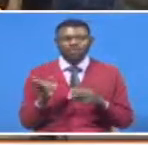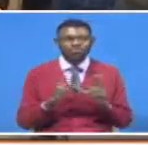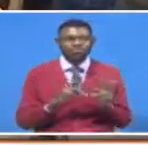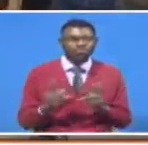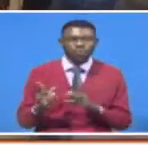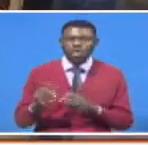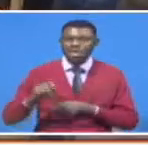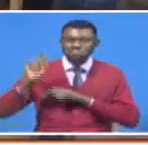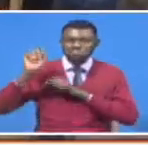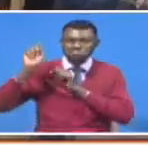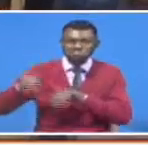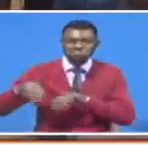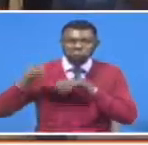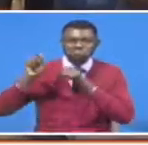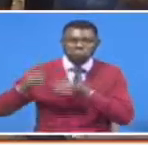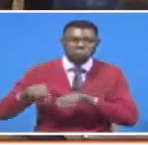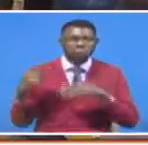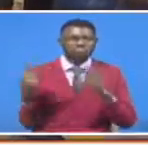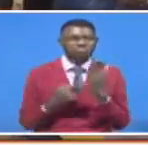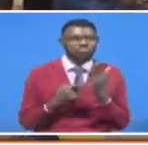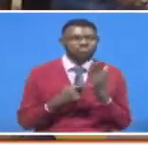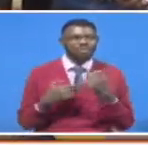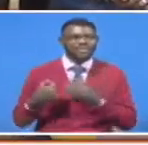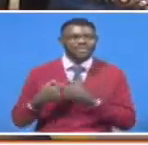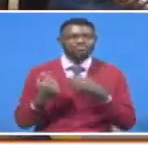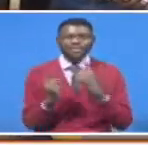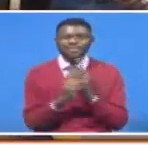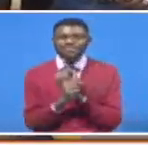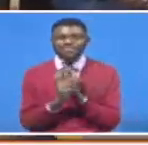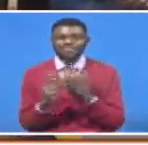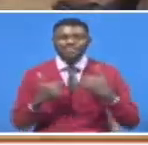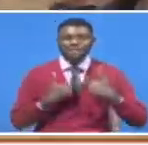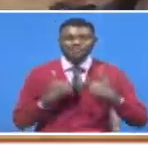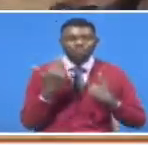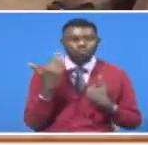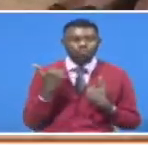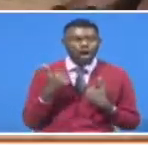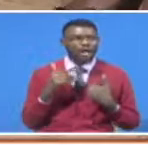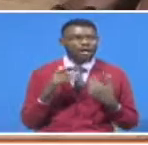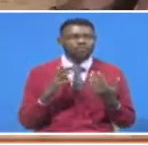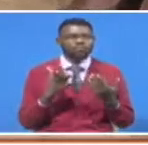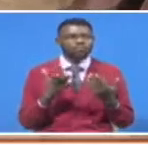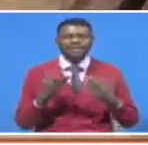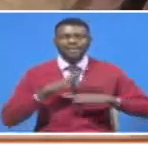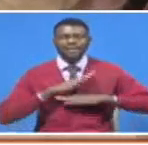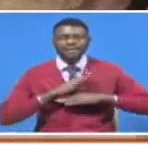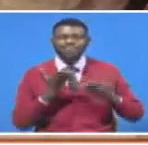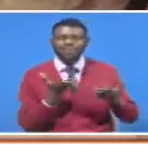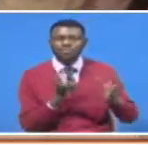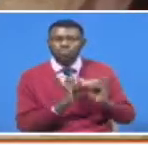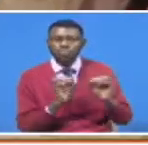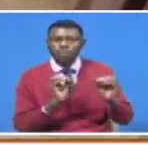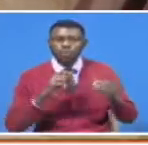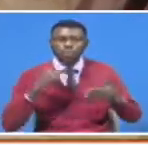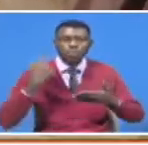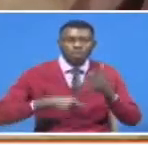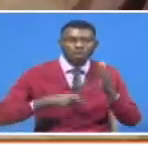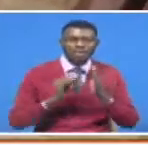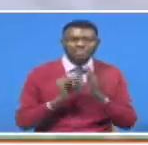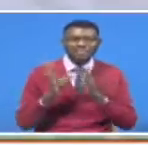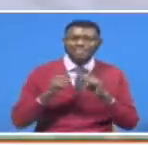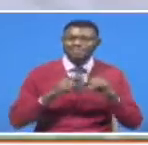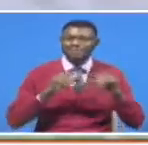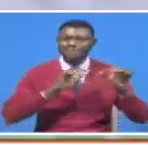these technologies is, however, hampered by various challenges, among them availability, cost, and lack of proper capacity building